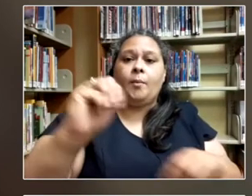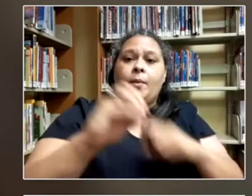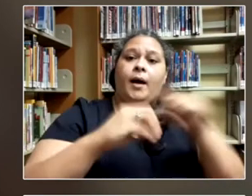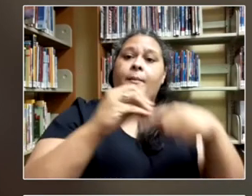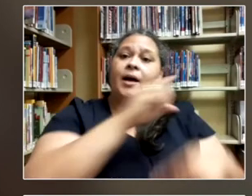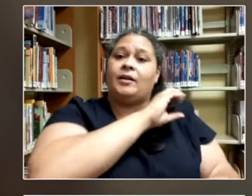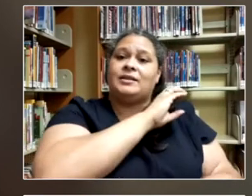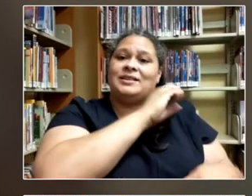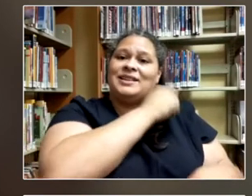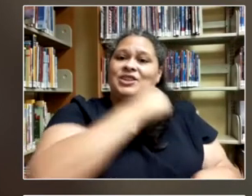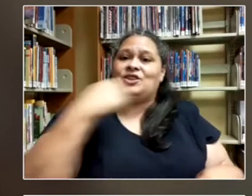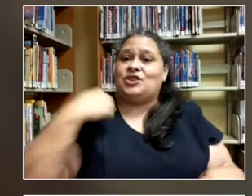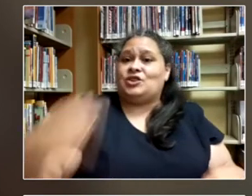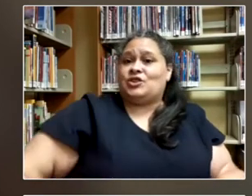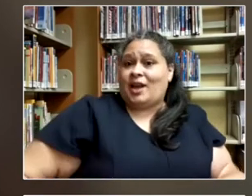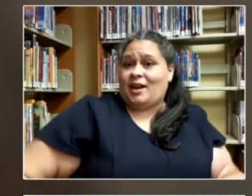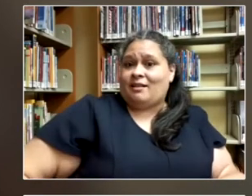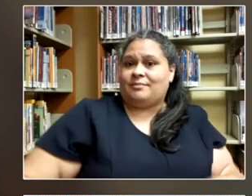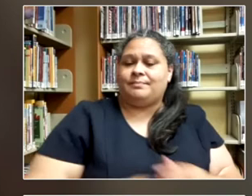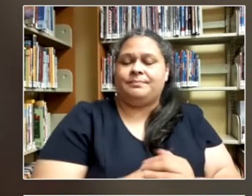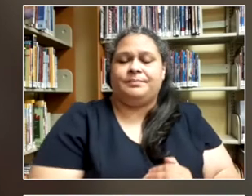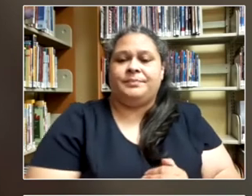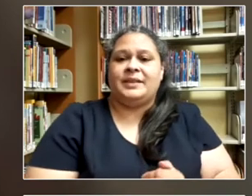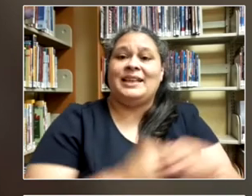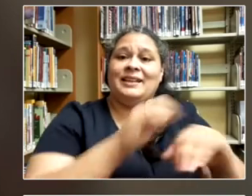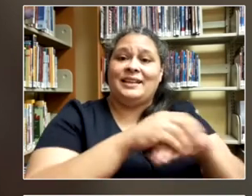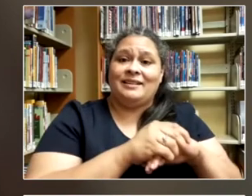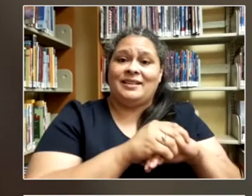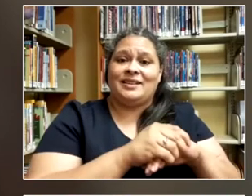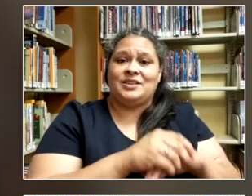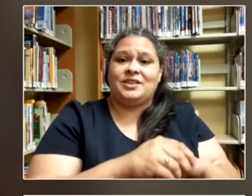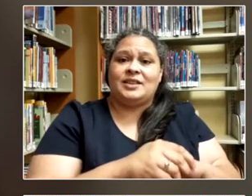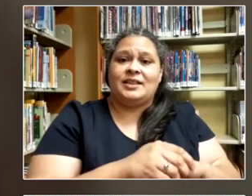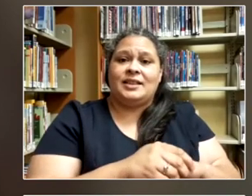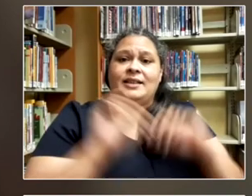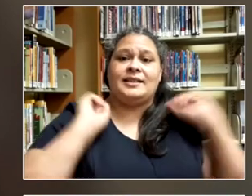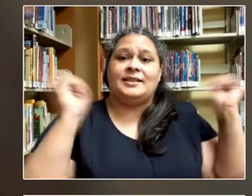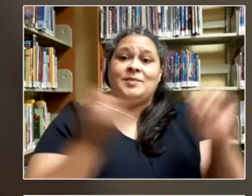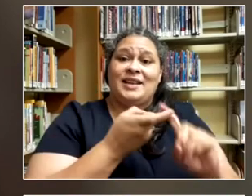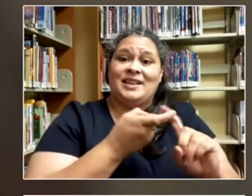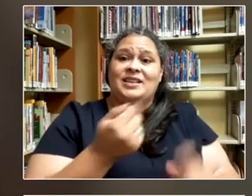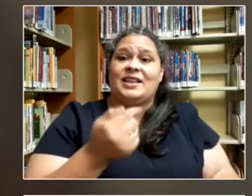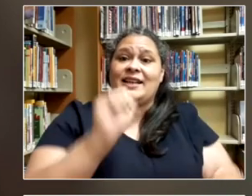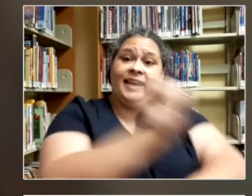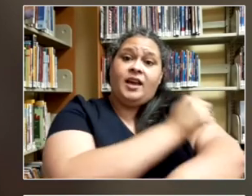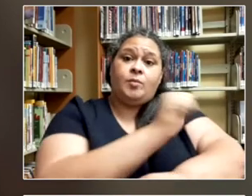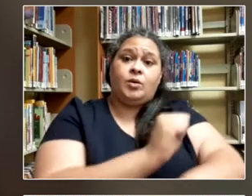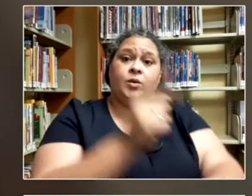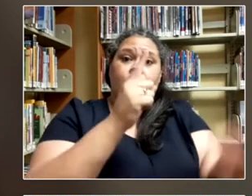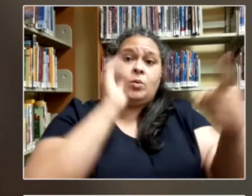reading in English, and Yamari will be reading in Spanish. My other friend Amber will be signing it.